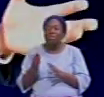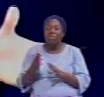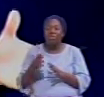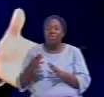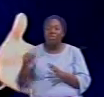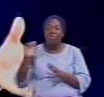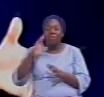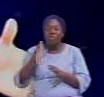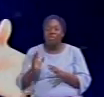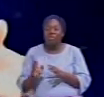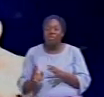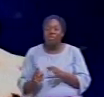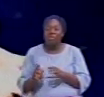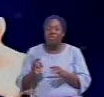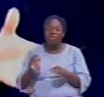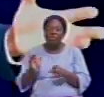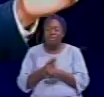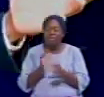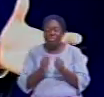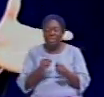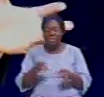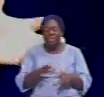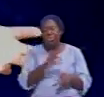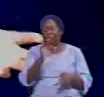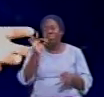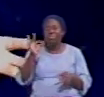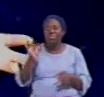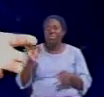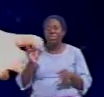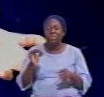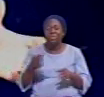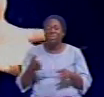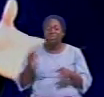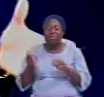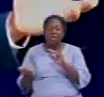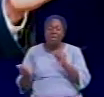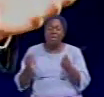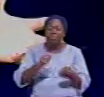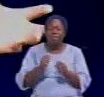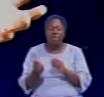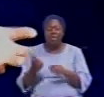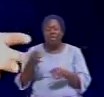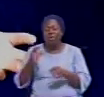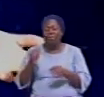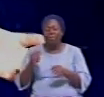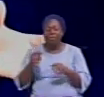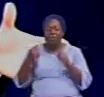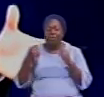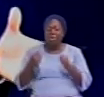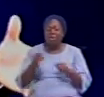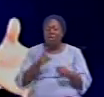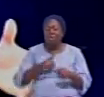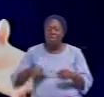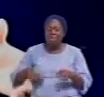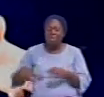an outpouring of the Spirit. There will be an outpouring of the power of God. There will be an outpouring of the